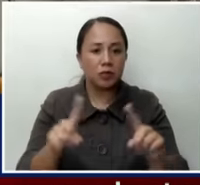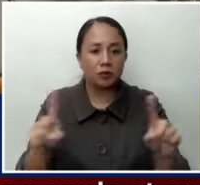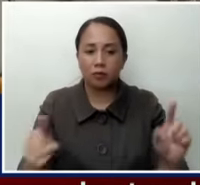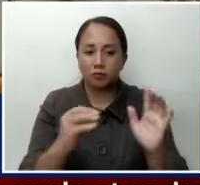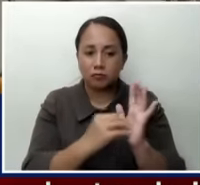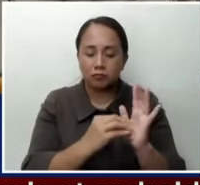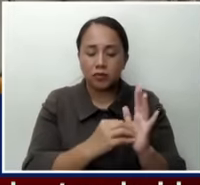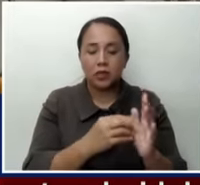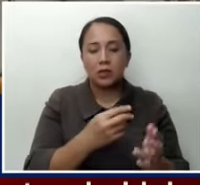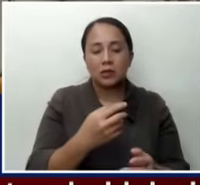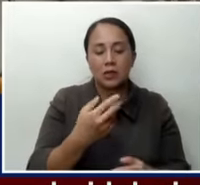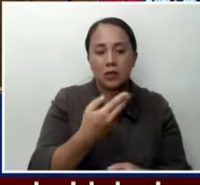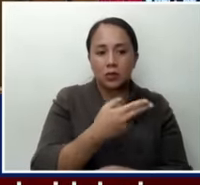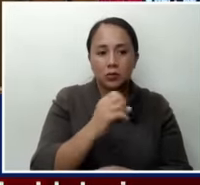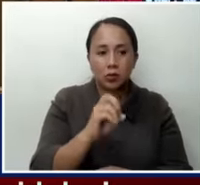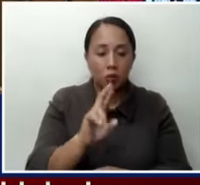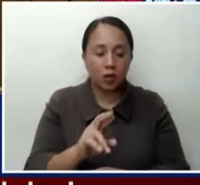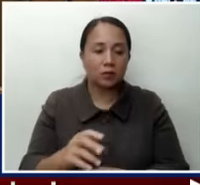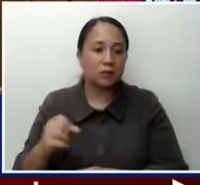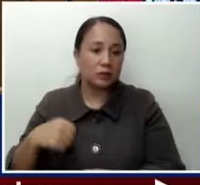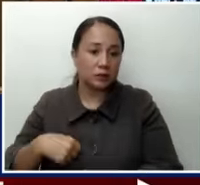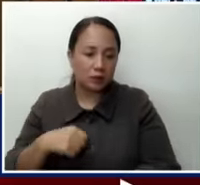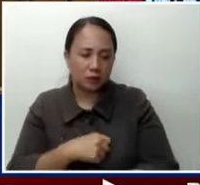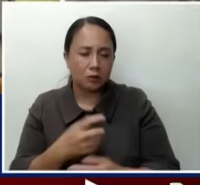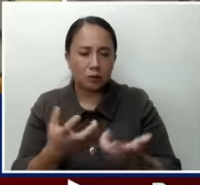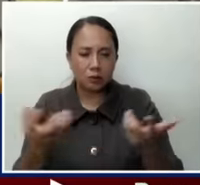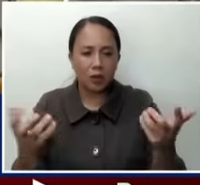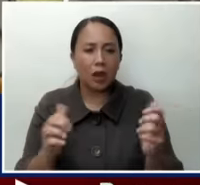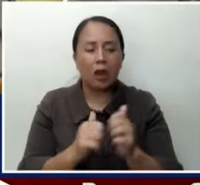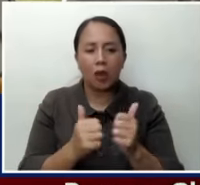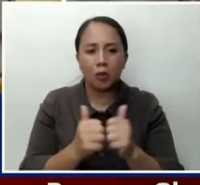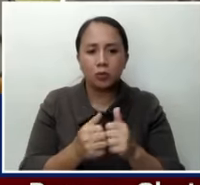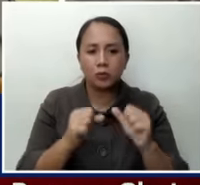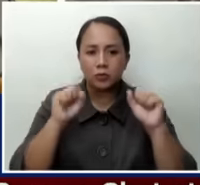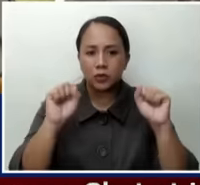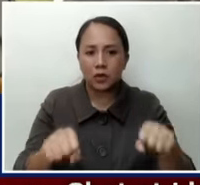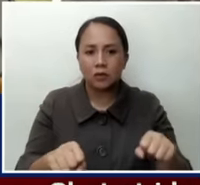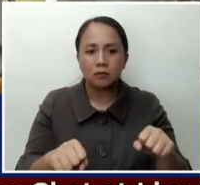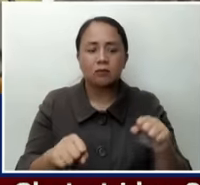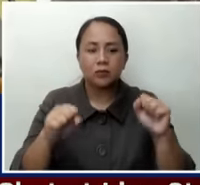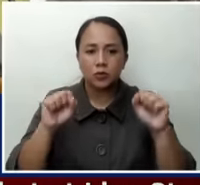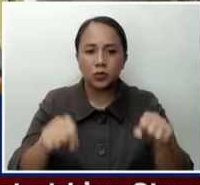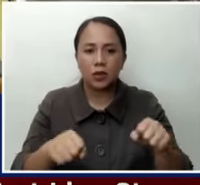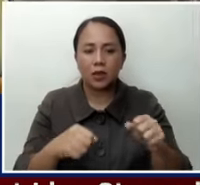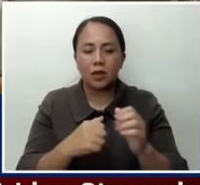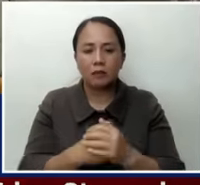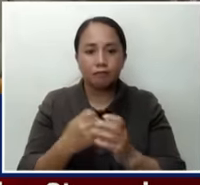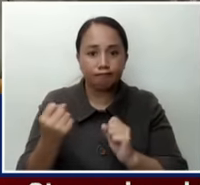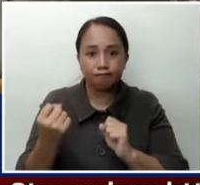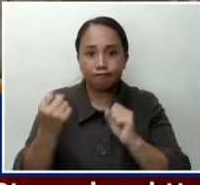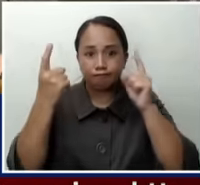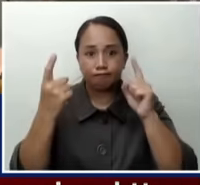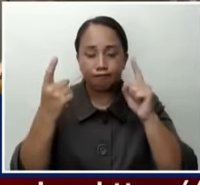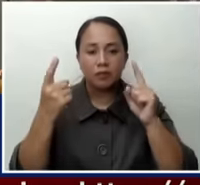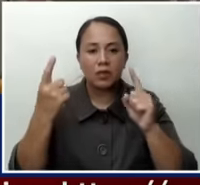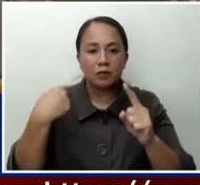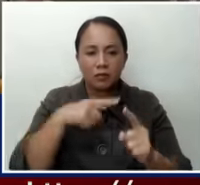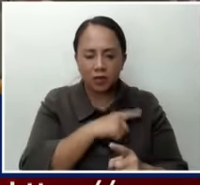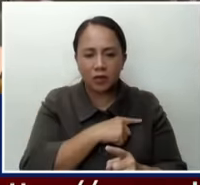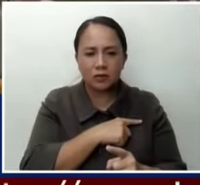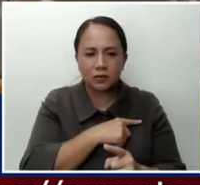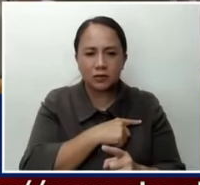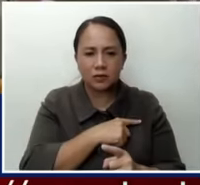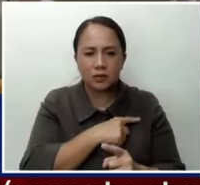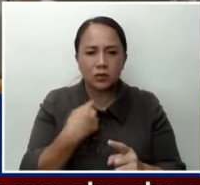of Representatives at Senate. The way to do this, to be able to have an understanding, is for us